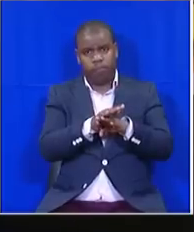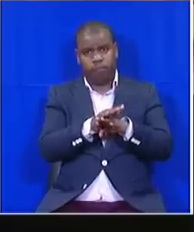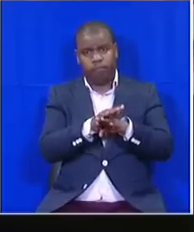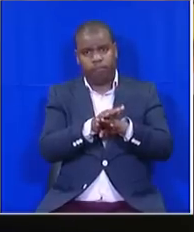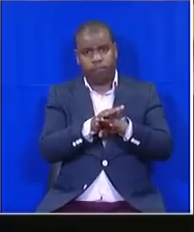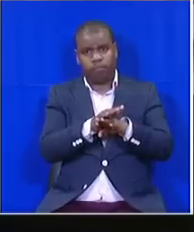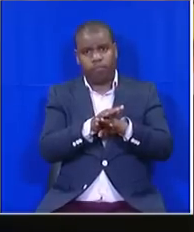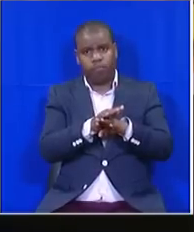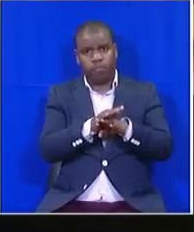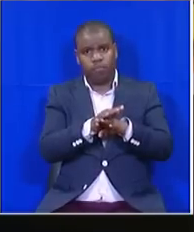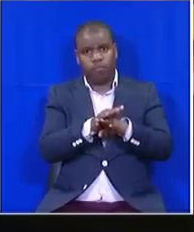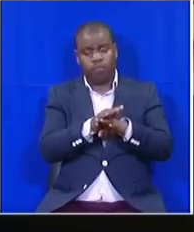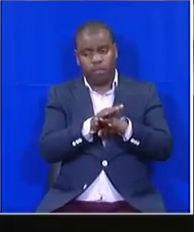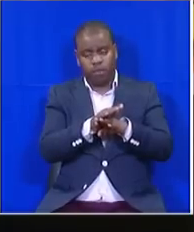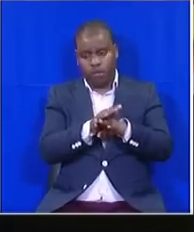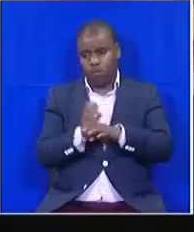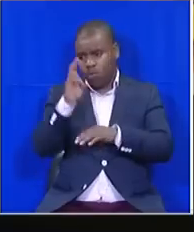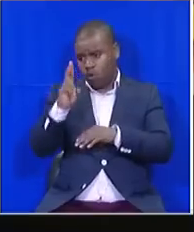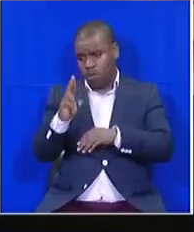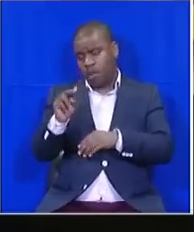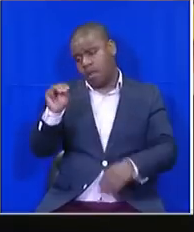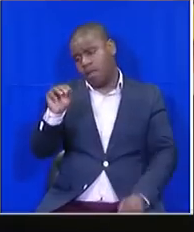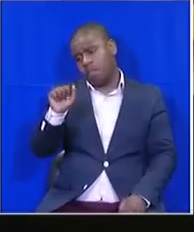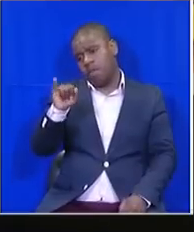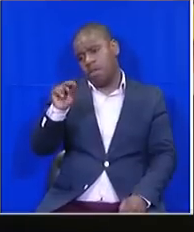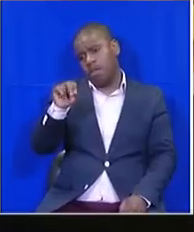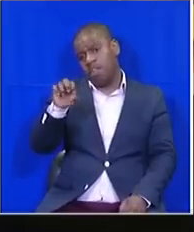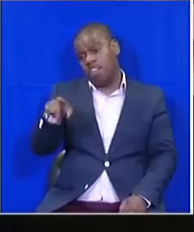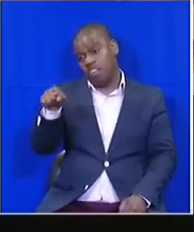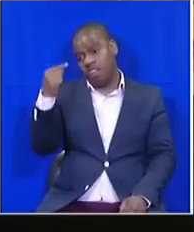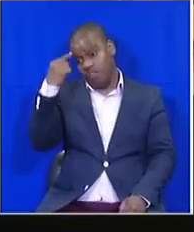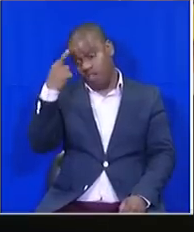which Honourable Maynir seems to be problematizing,